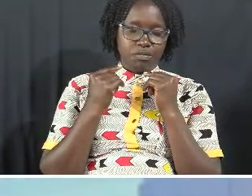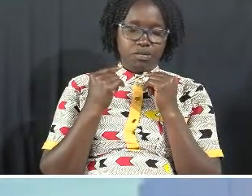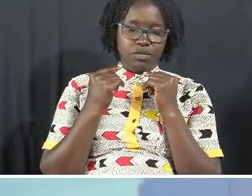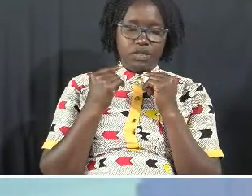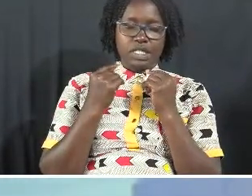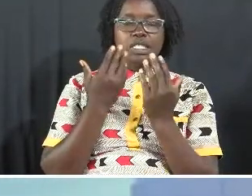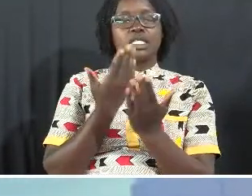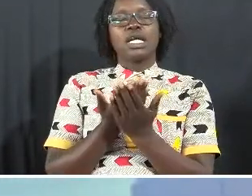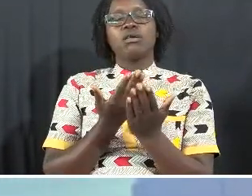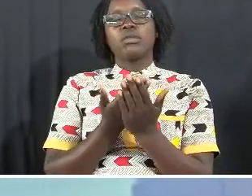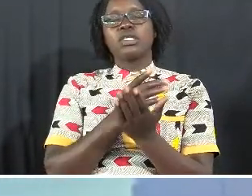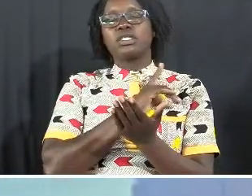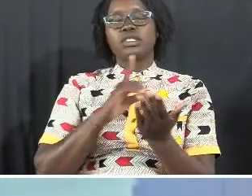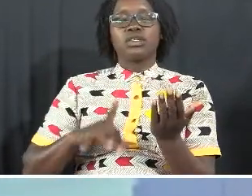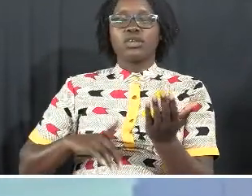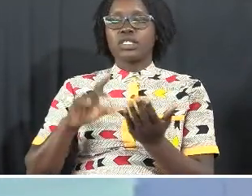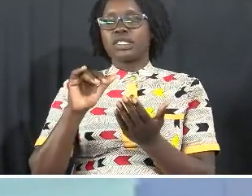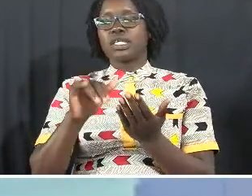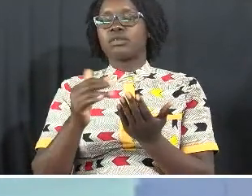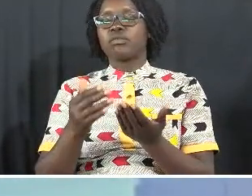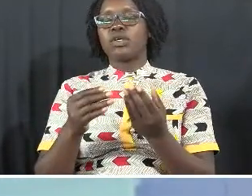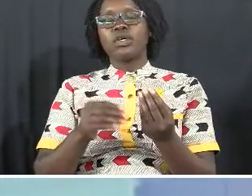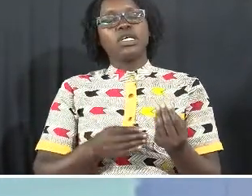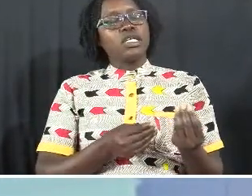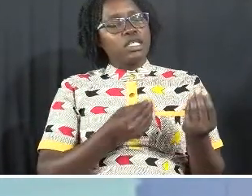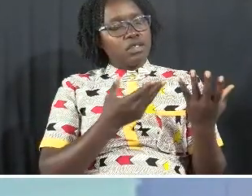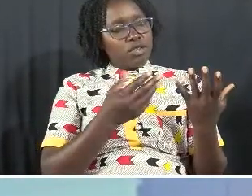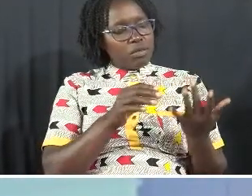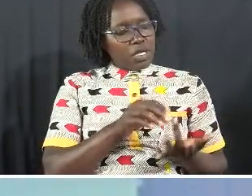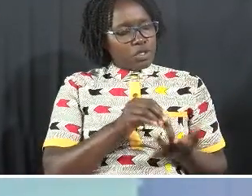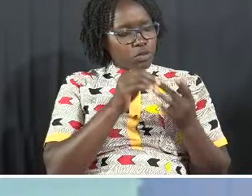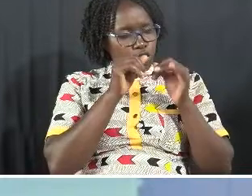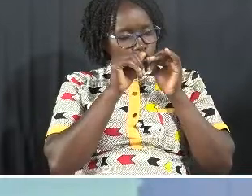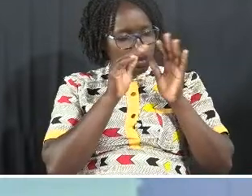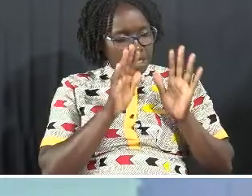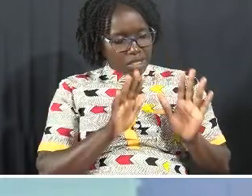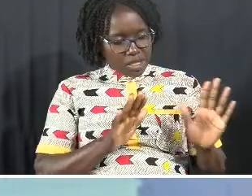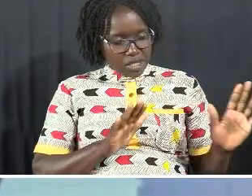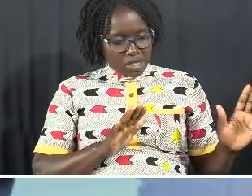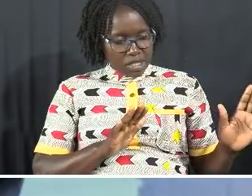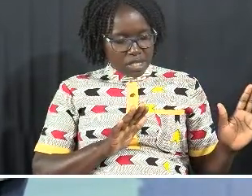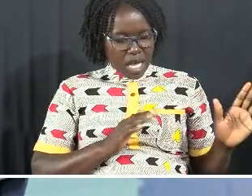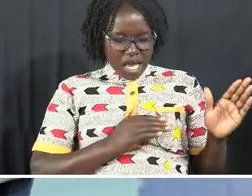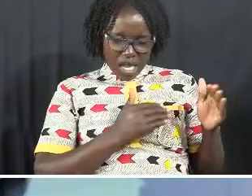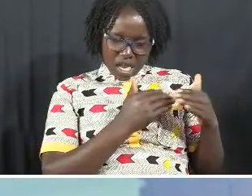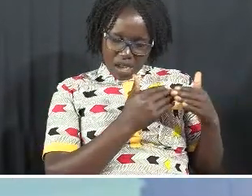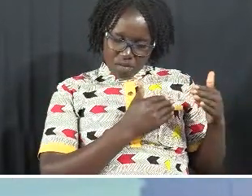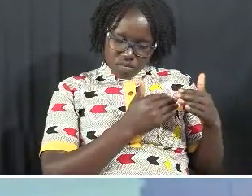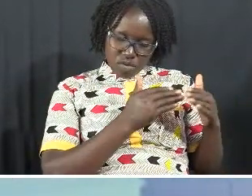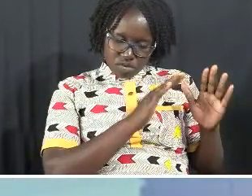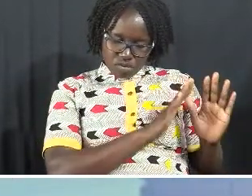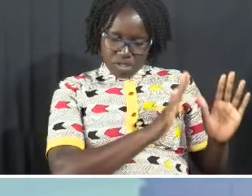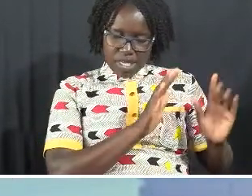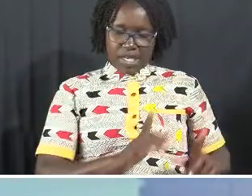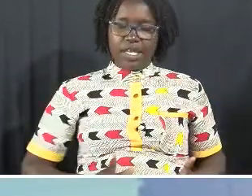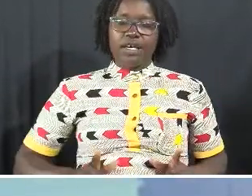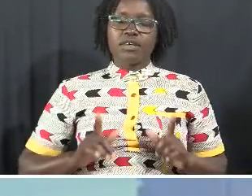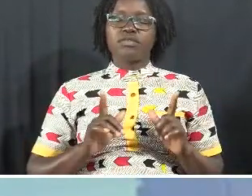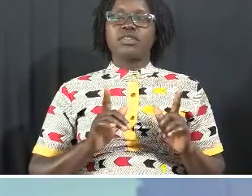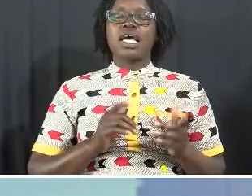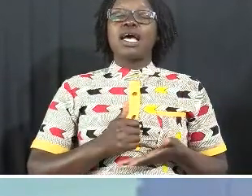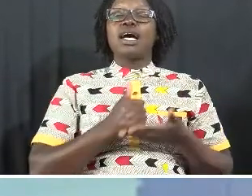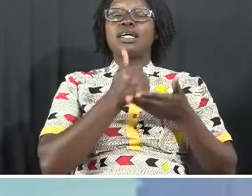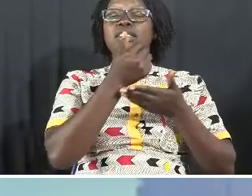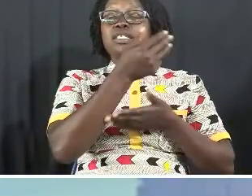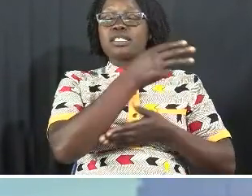I plead, Lord, that may you give them a special blessing. Come closer to their lives. Assist